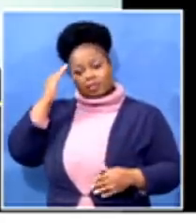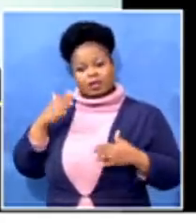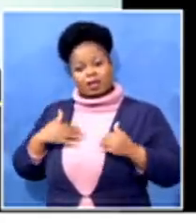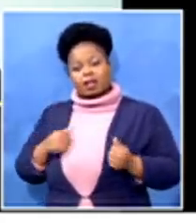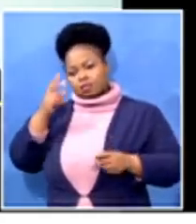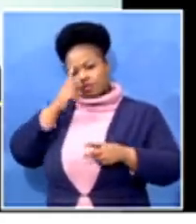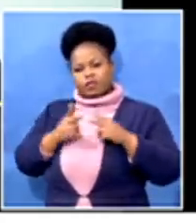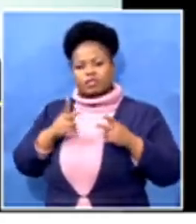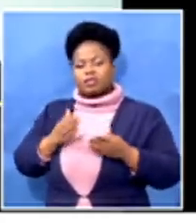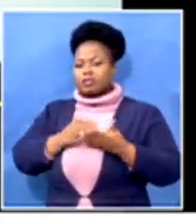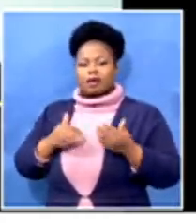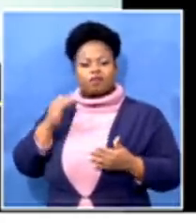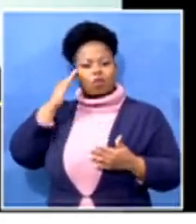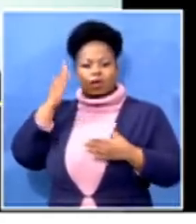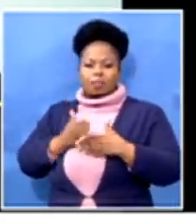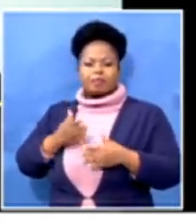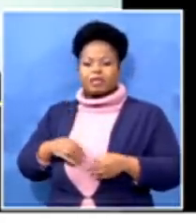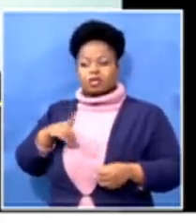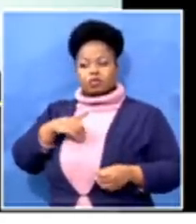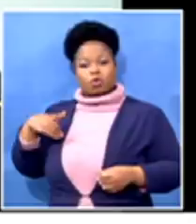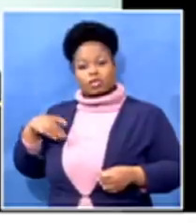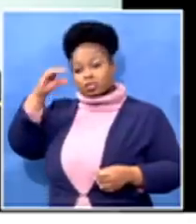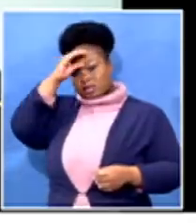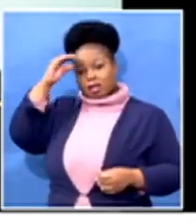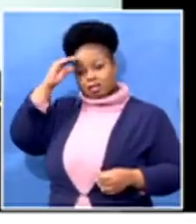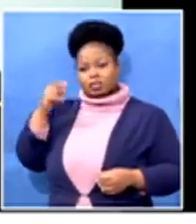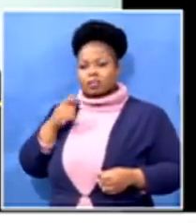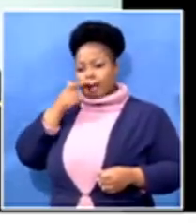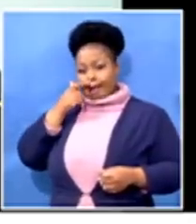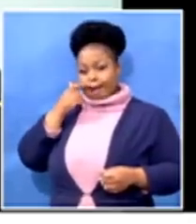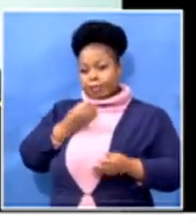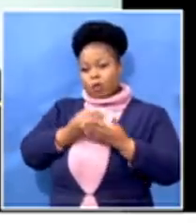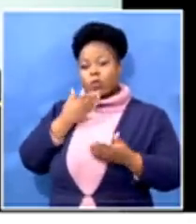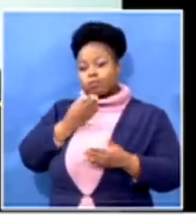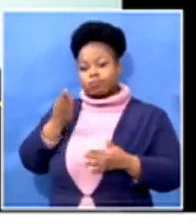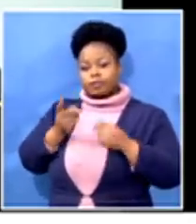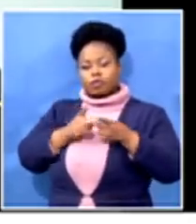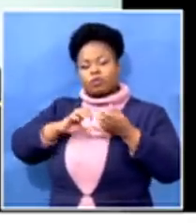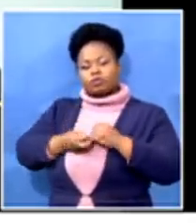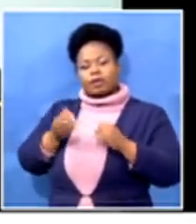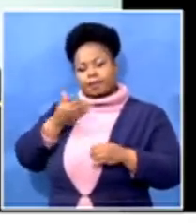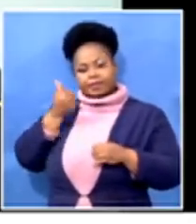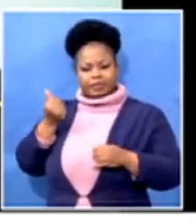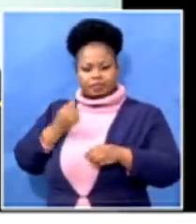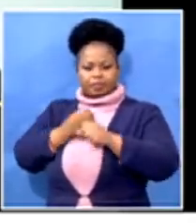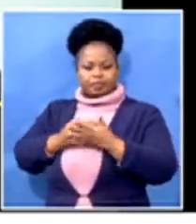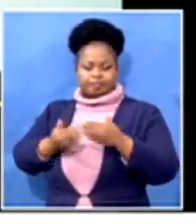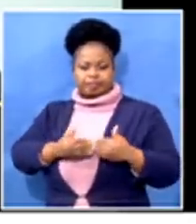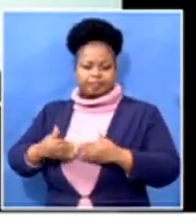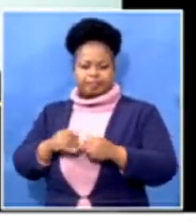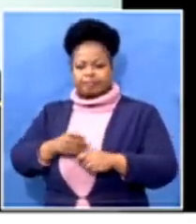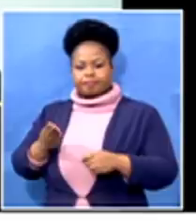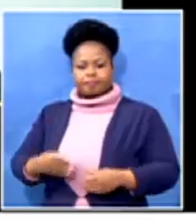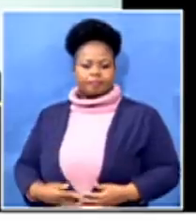enough psychiatric beds, and even enough doctors and nurses to go around. So we have to do whatever we can to look after those frontline